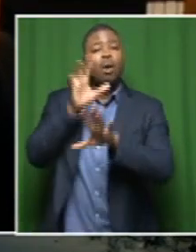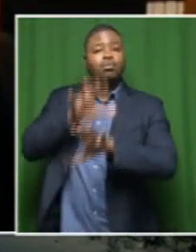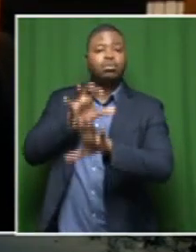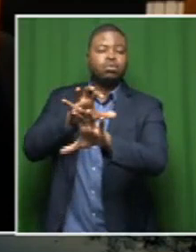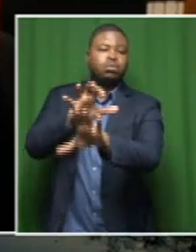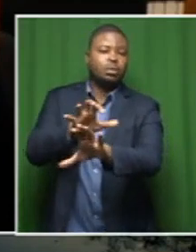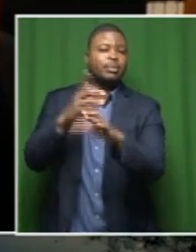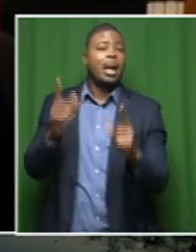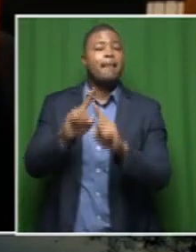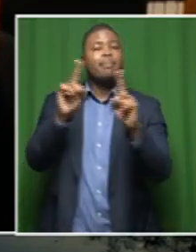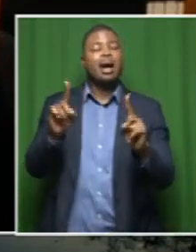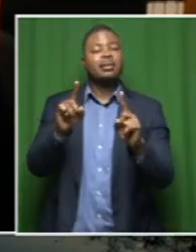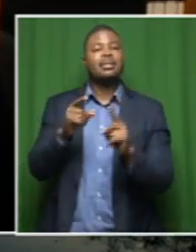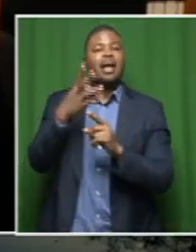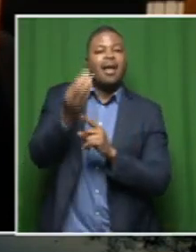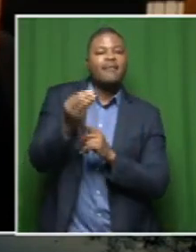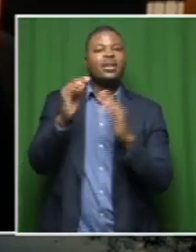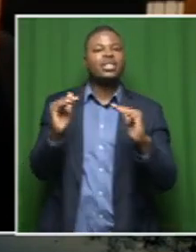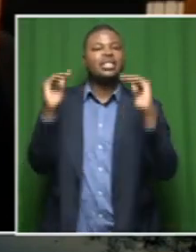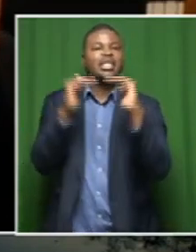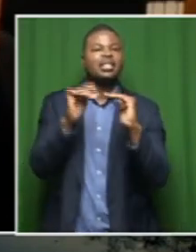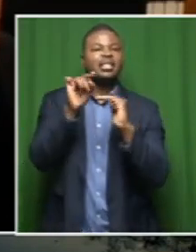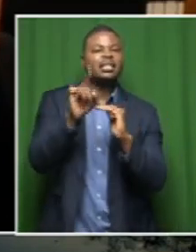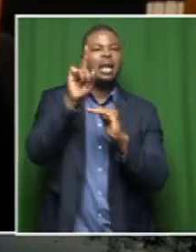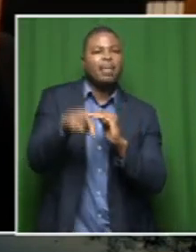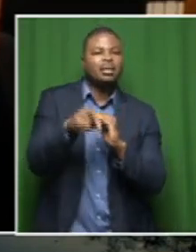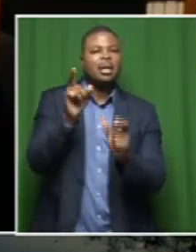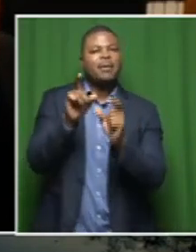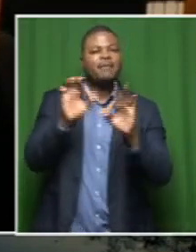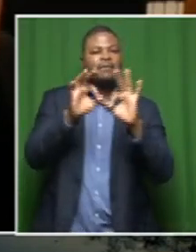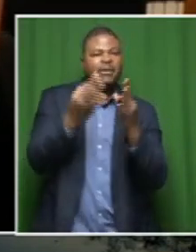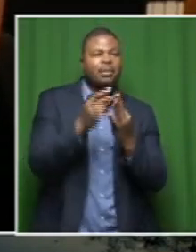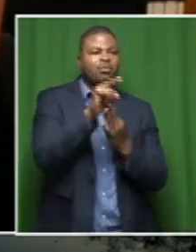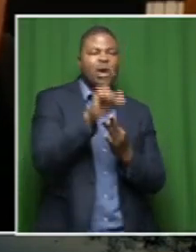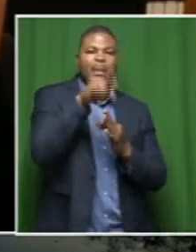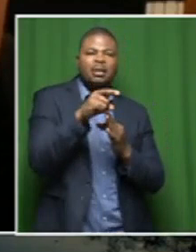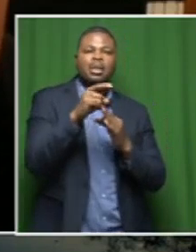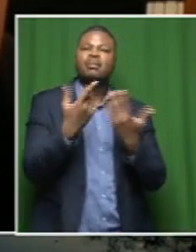of course, there's also justice that needs to be served to those families.